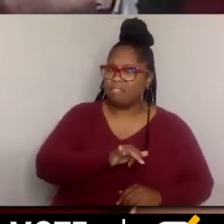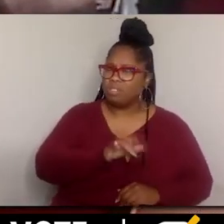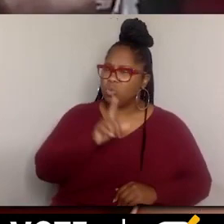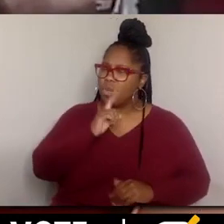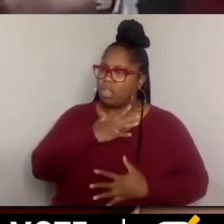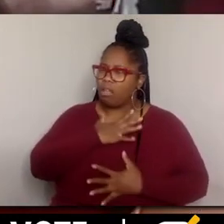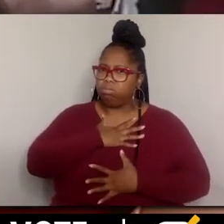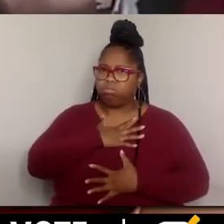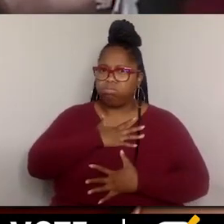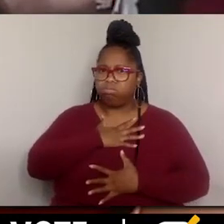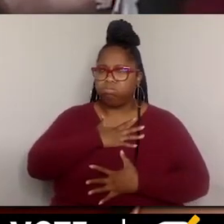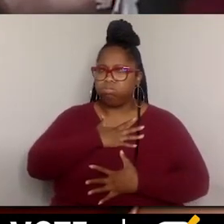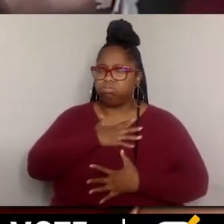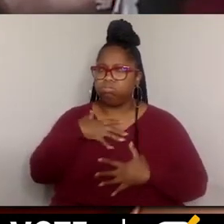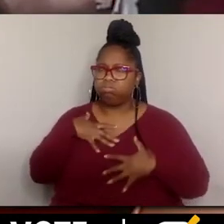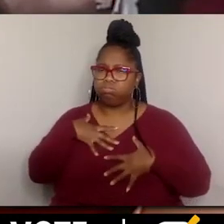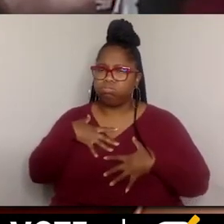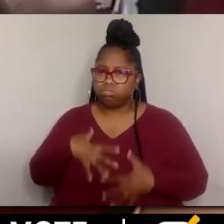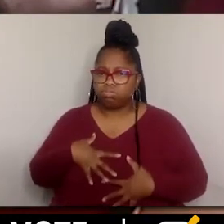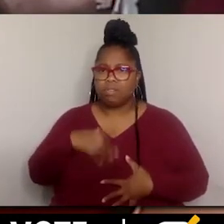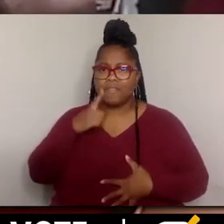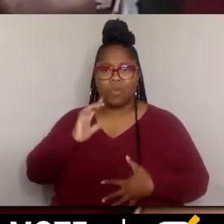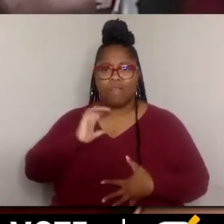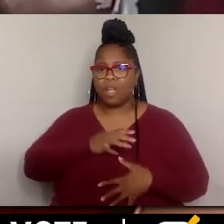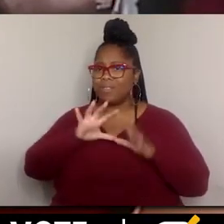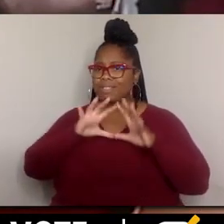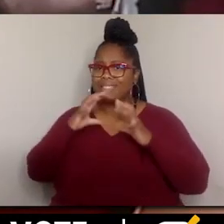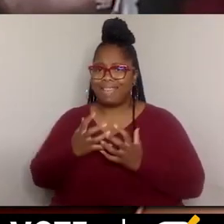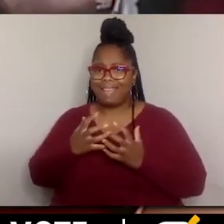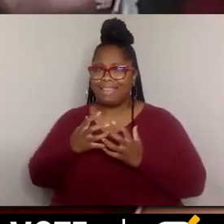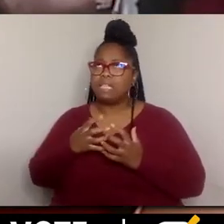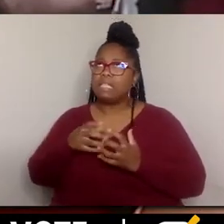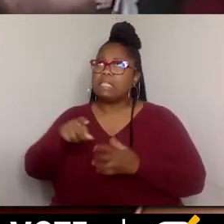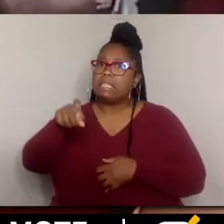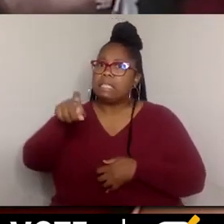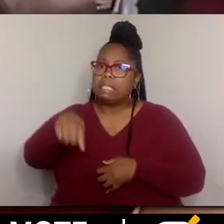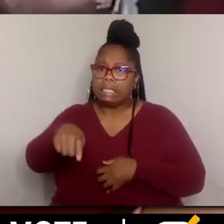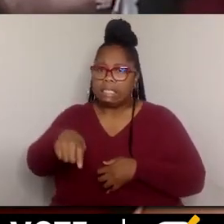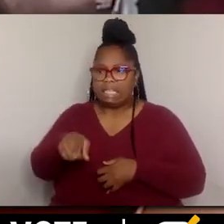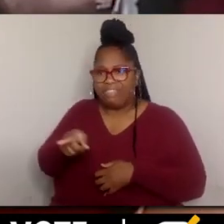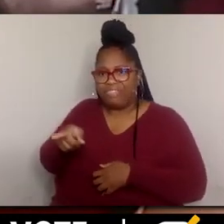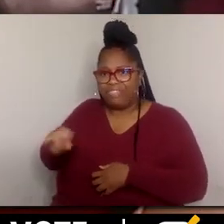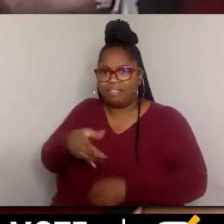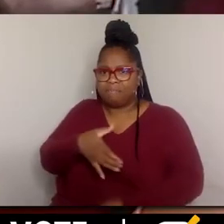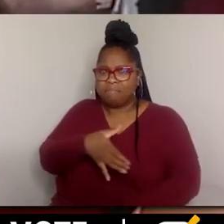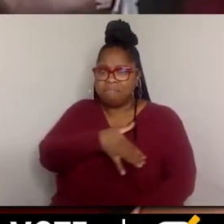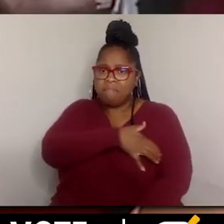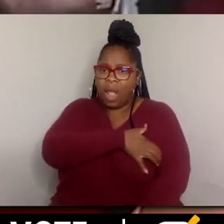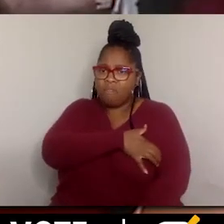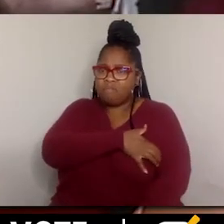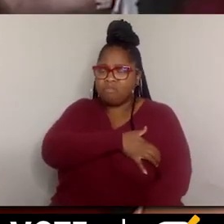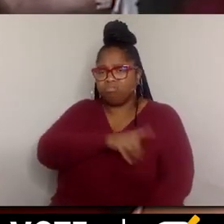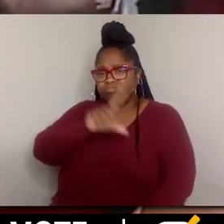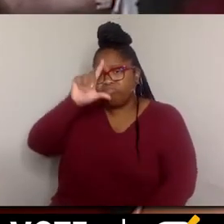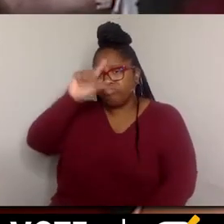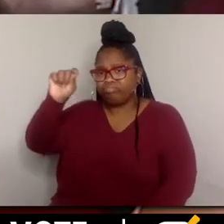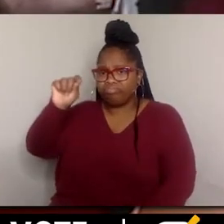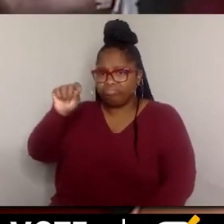to a society in desperate need of this powerful and brilliant